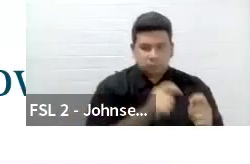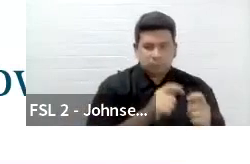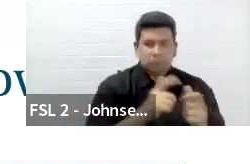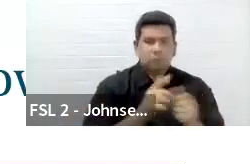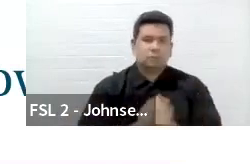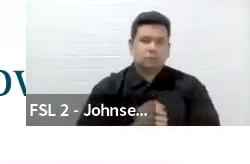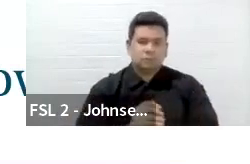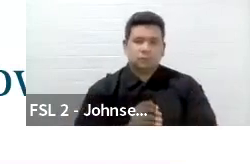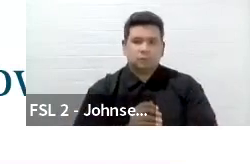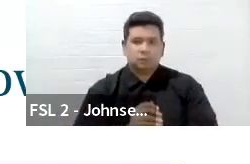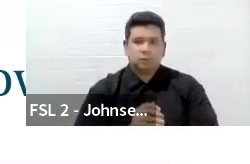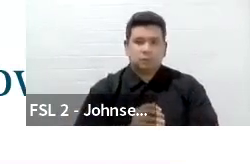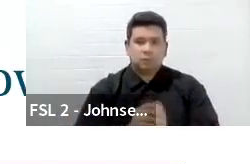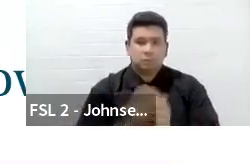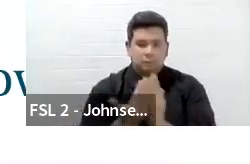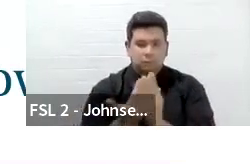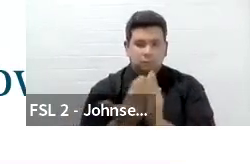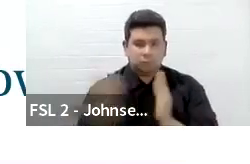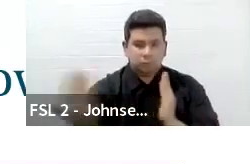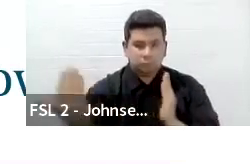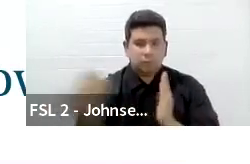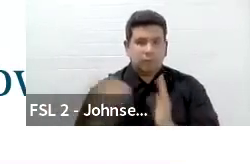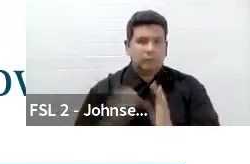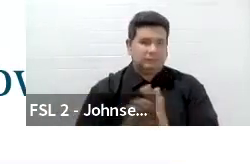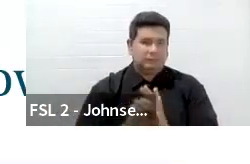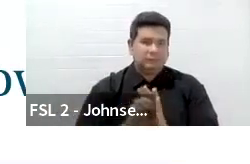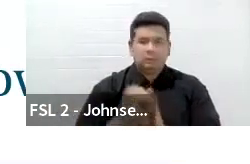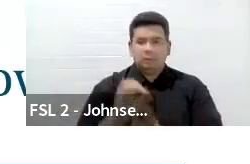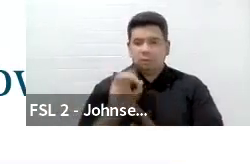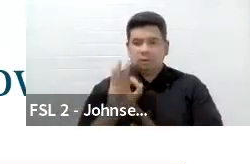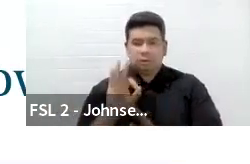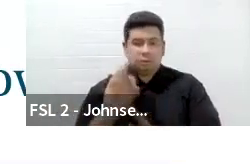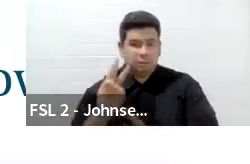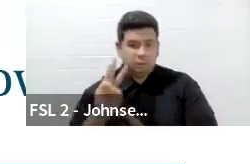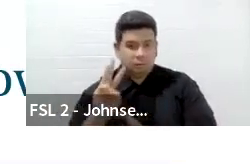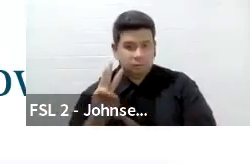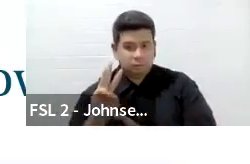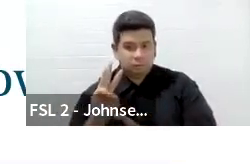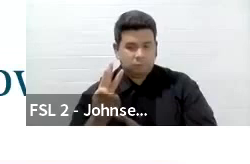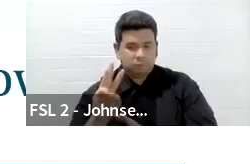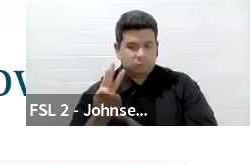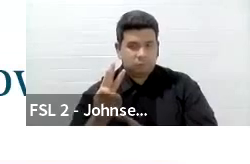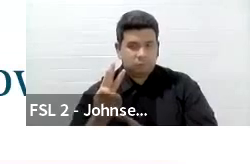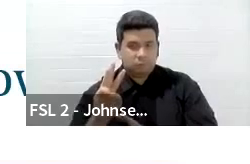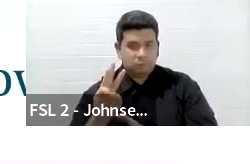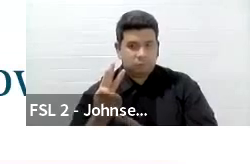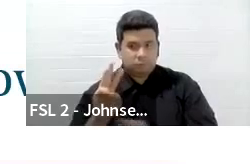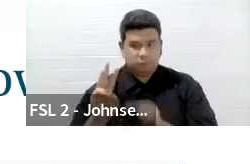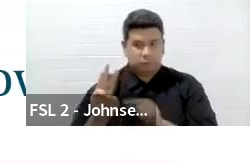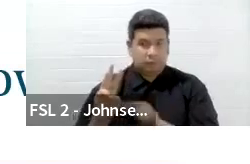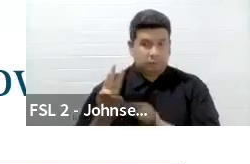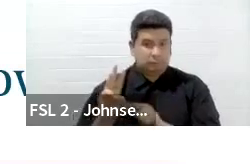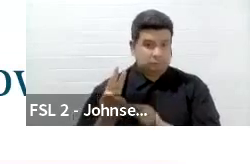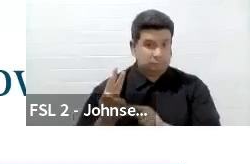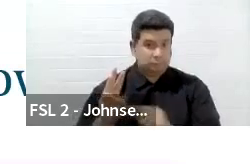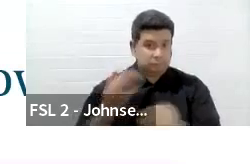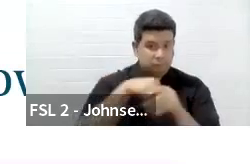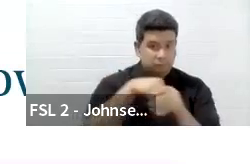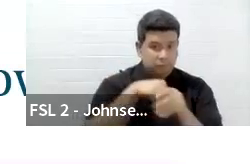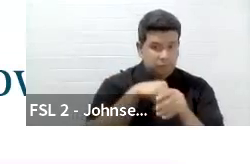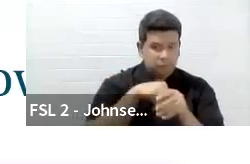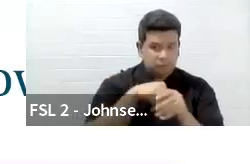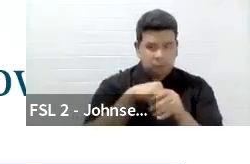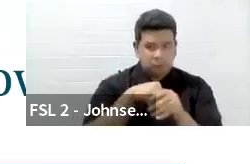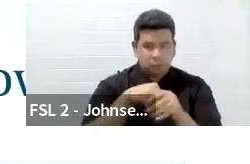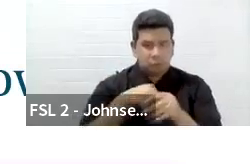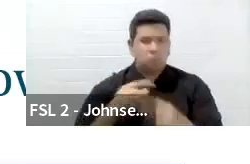include the OFWs or overseas Filipino workers because they are considered temporary migrants